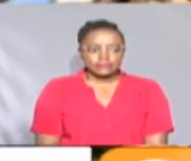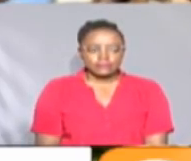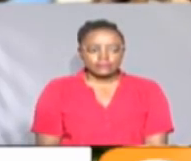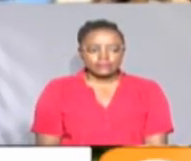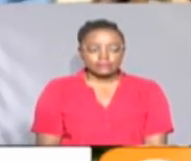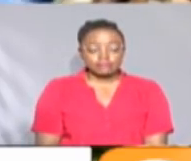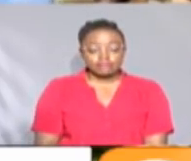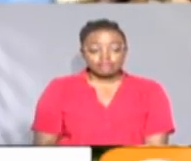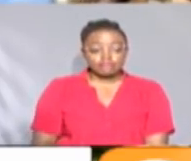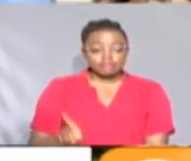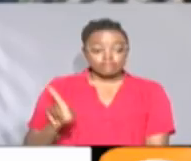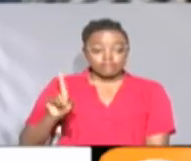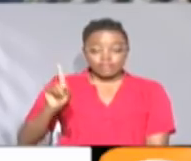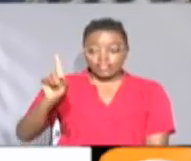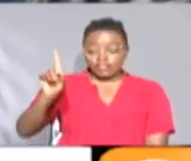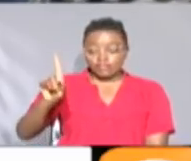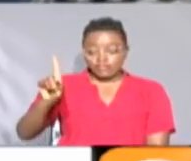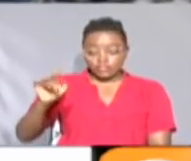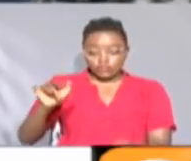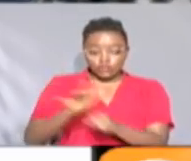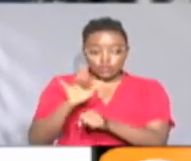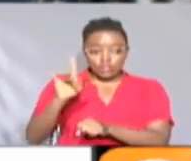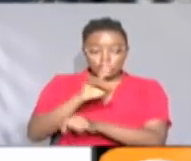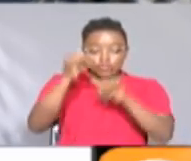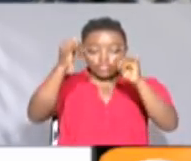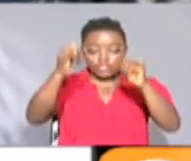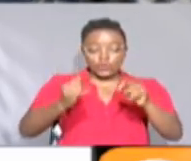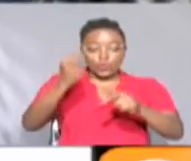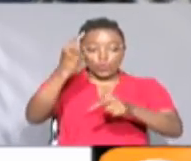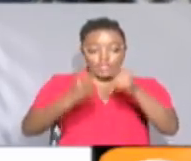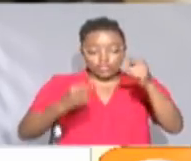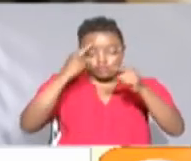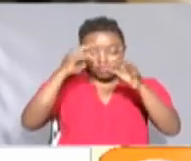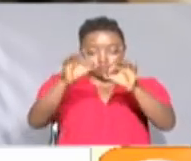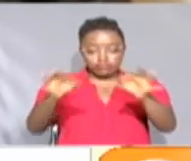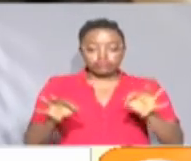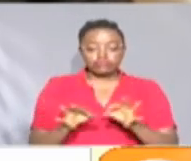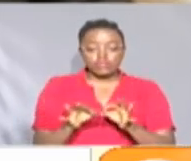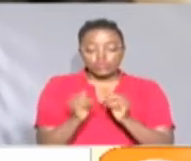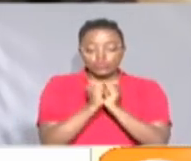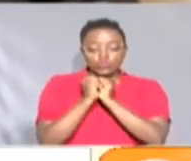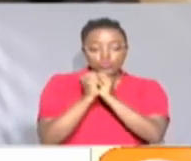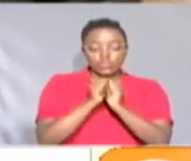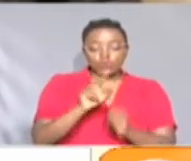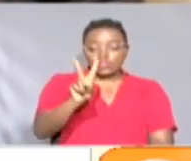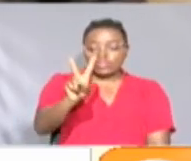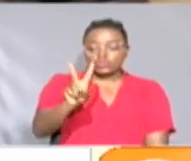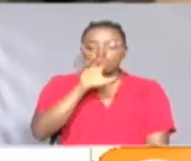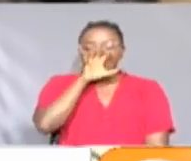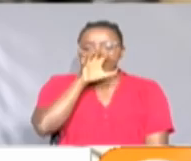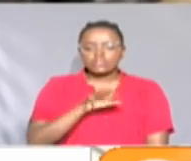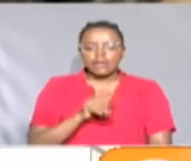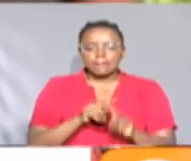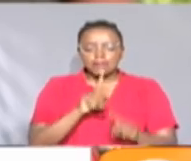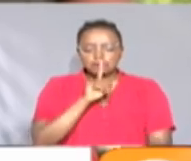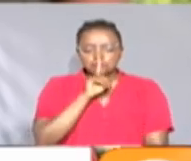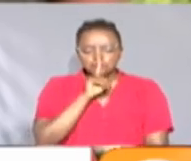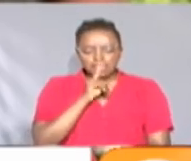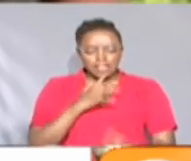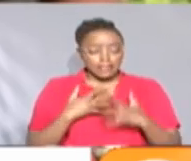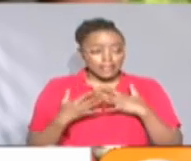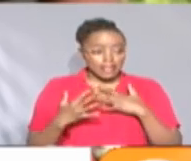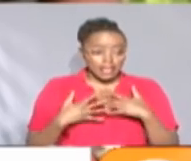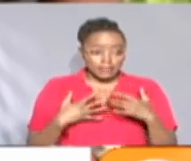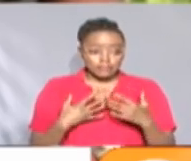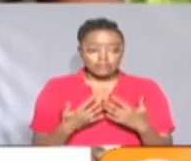It should have been the first full day of the new year for this family in the company of their two sons, but the silence, the emptiness and white